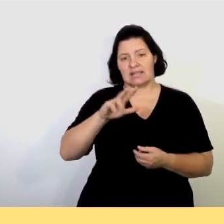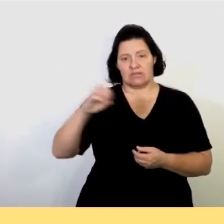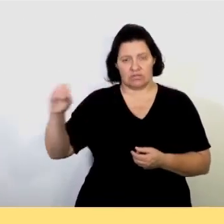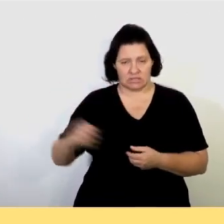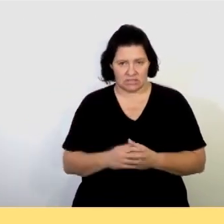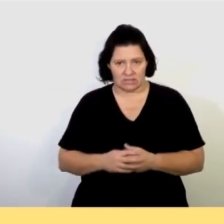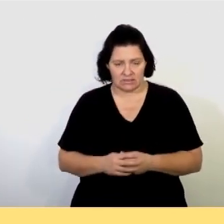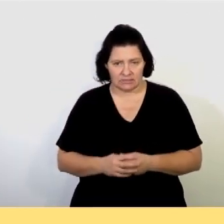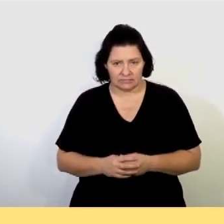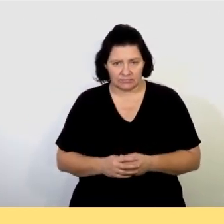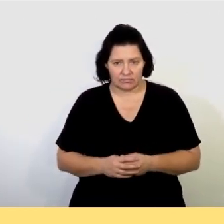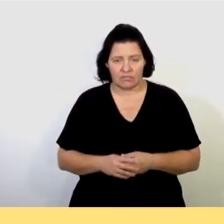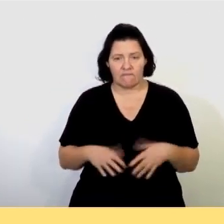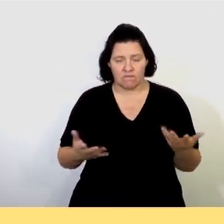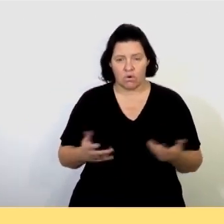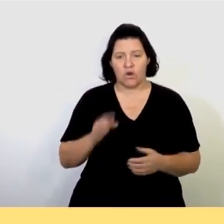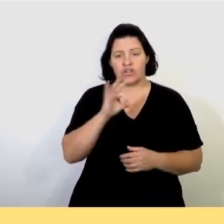235,800.